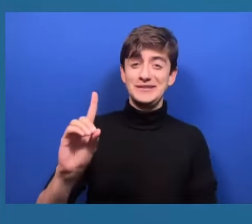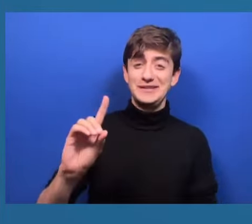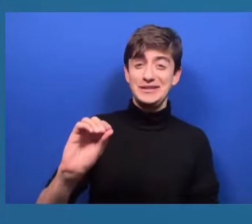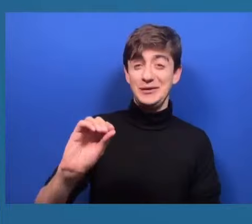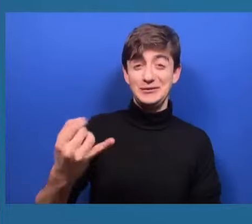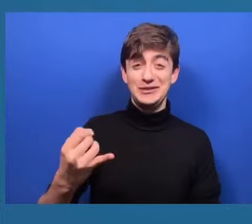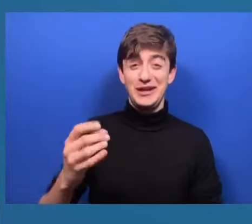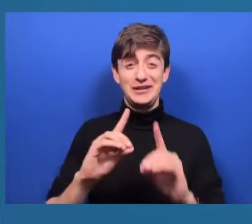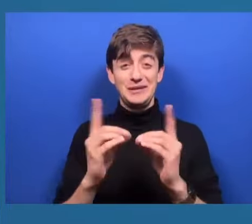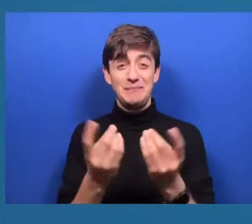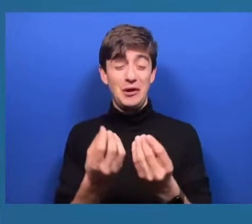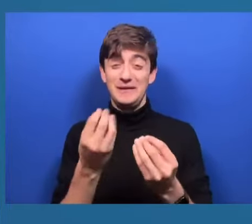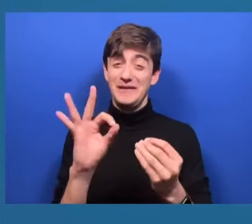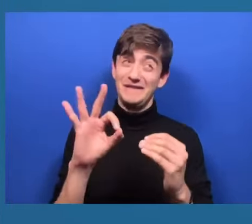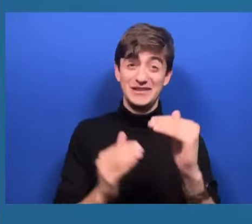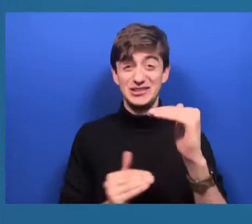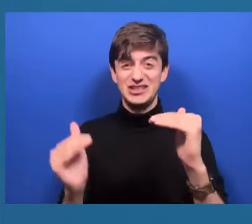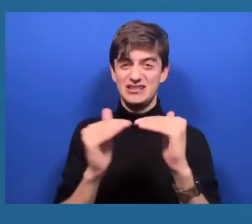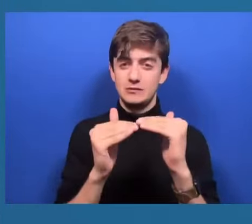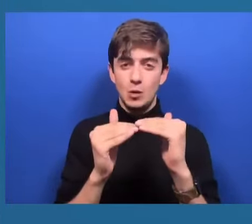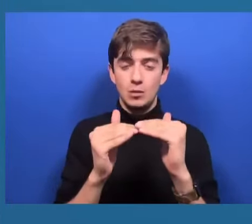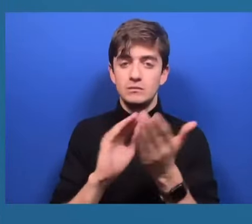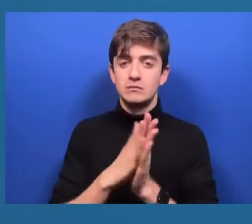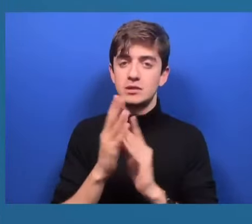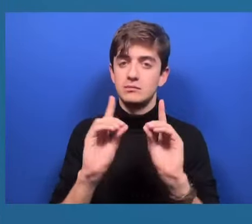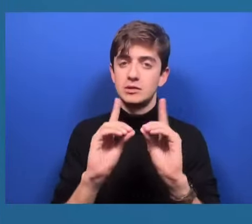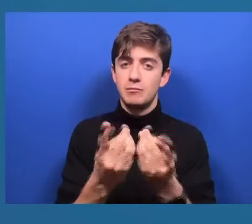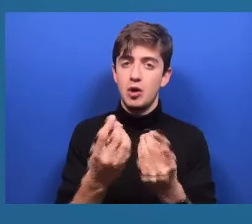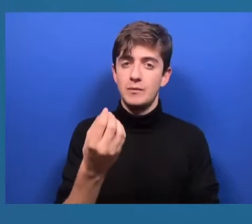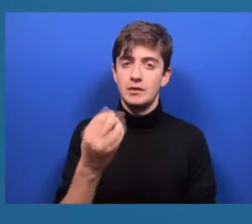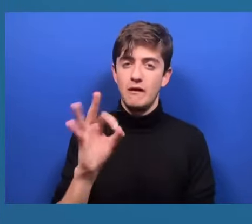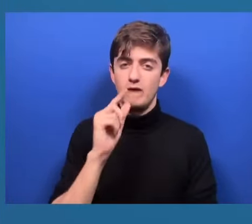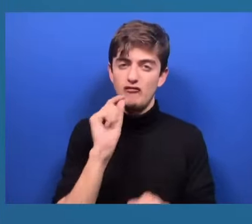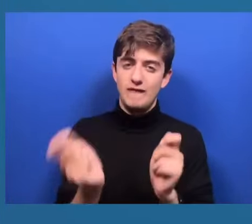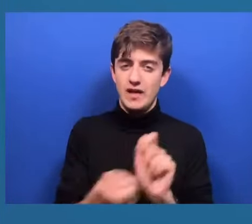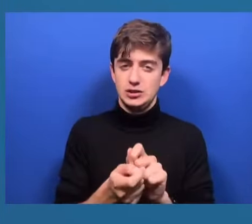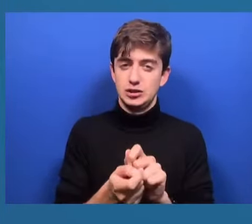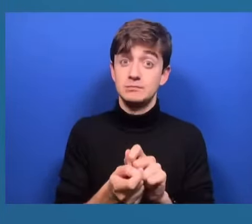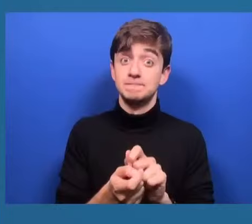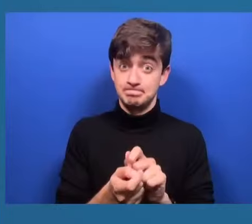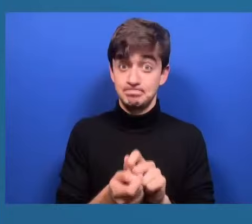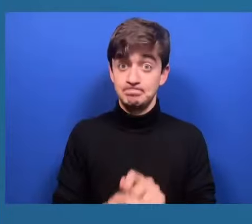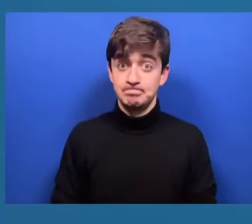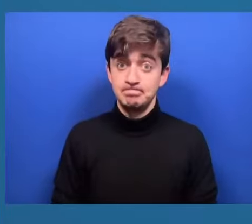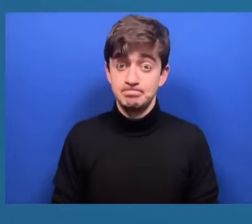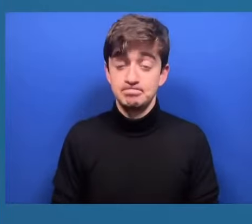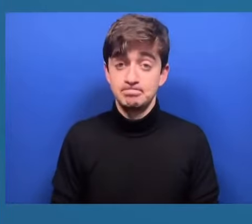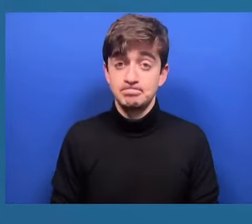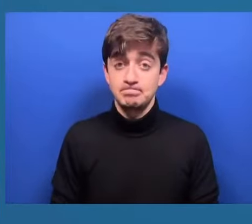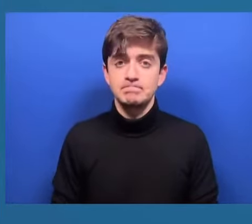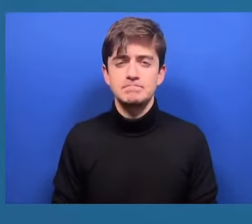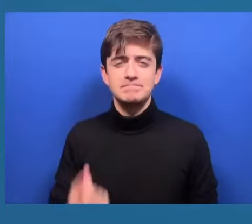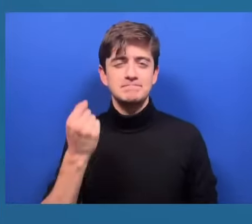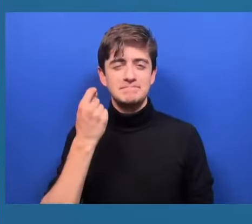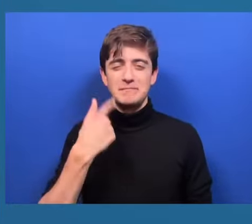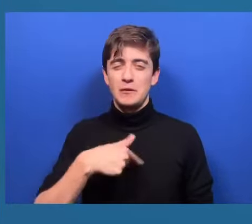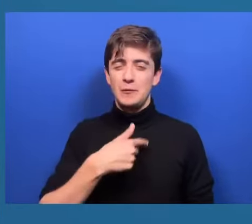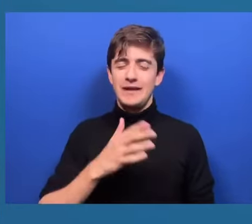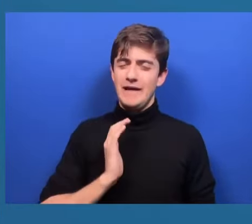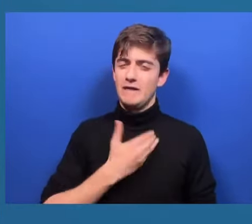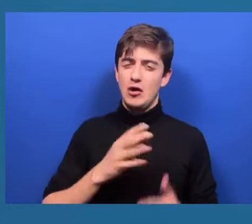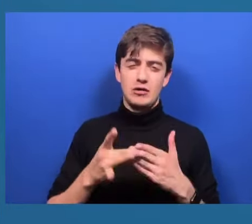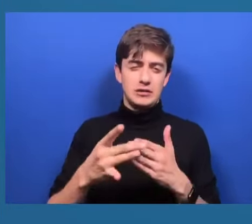just becomes the Department of Revenge. And because we have our fearless leader, Tish